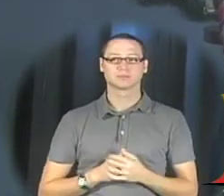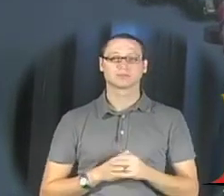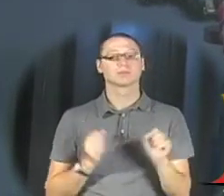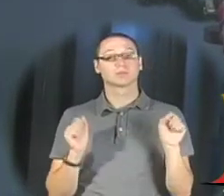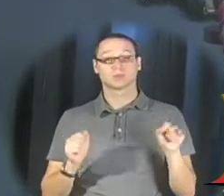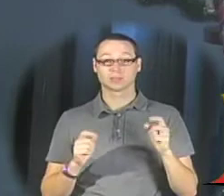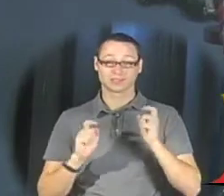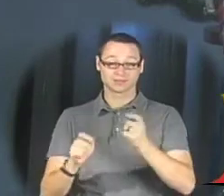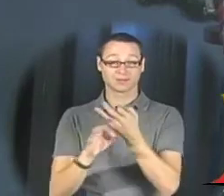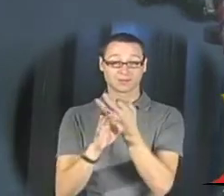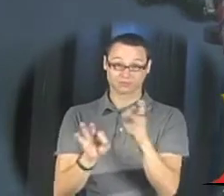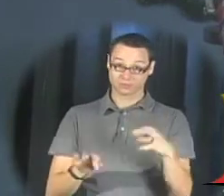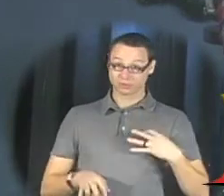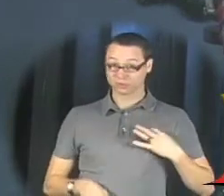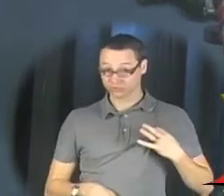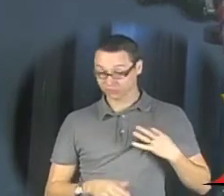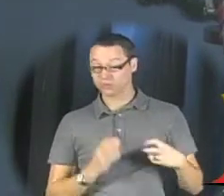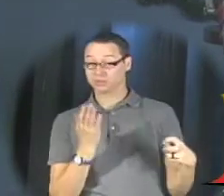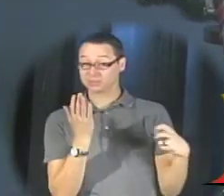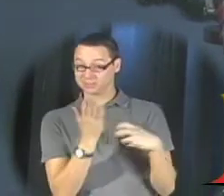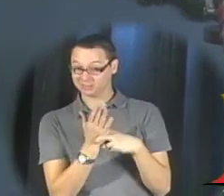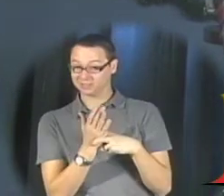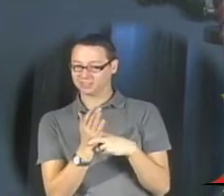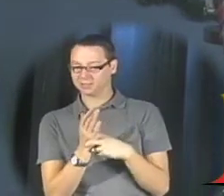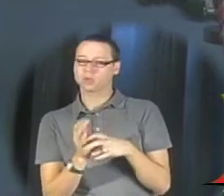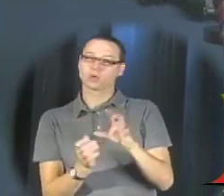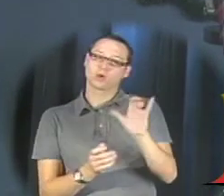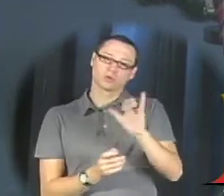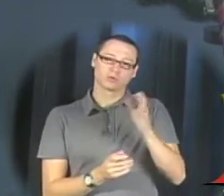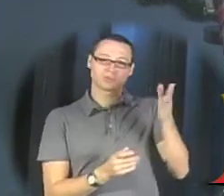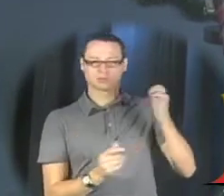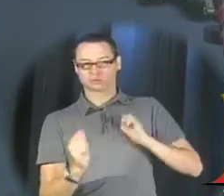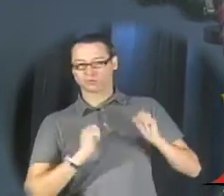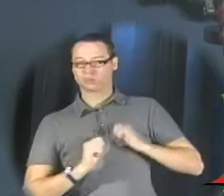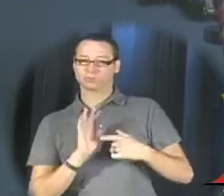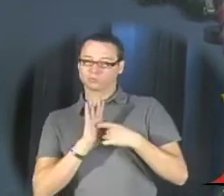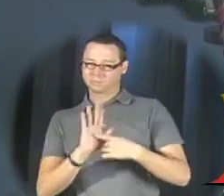t-shirt, a ticket to the show, and will be recognized at the Brave Aids show.